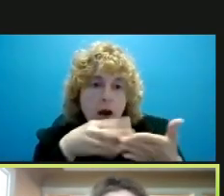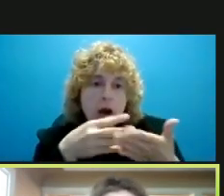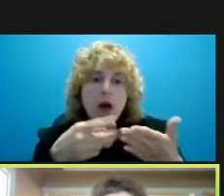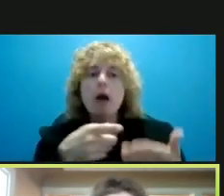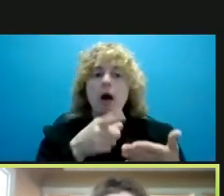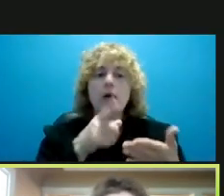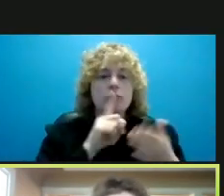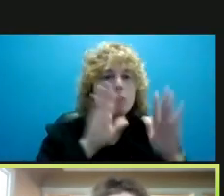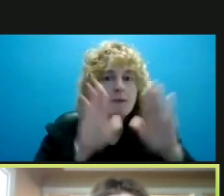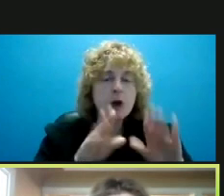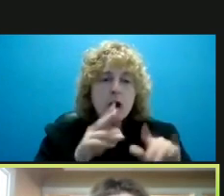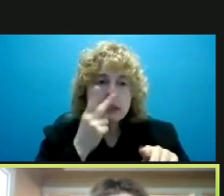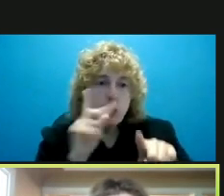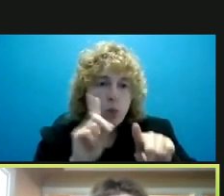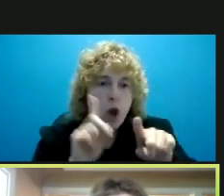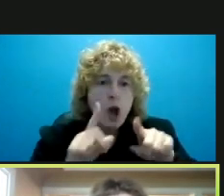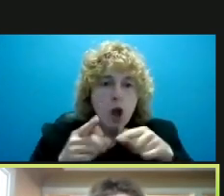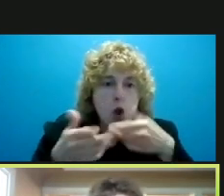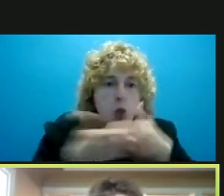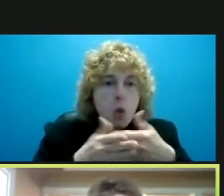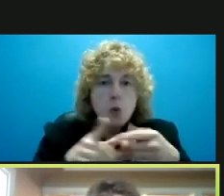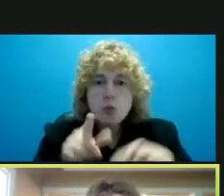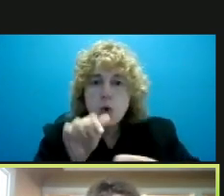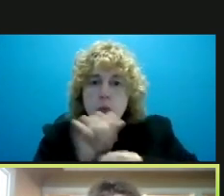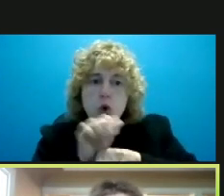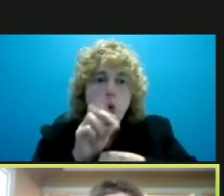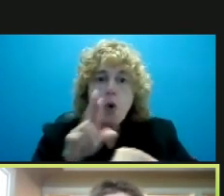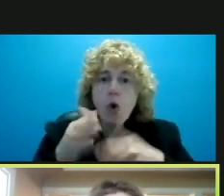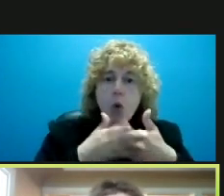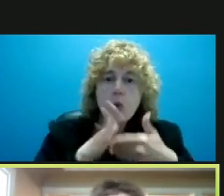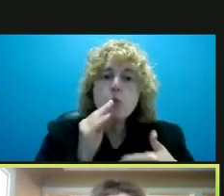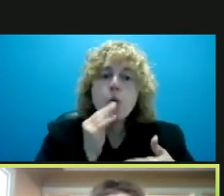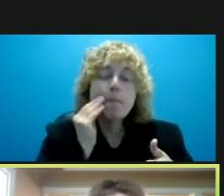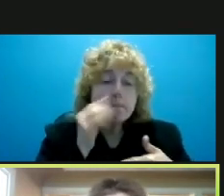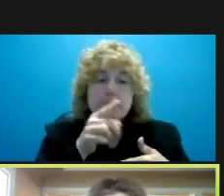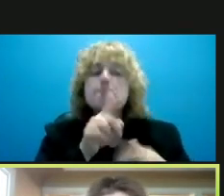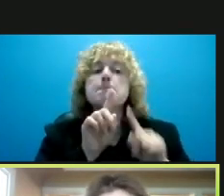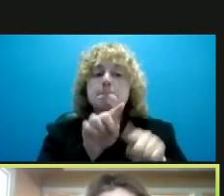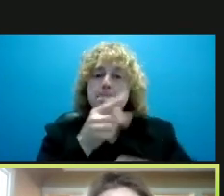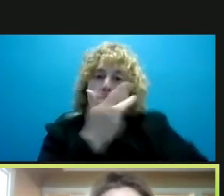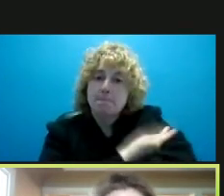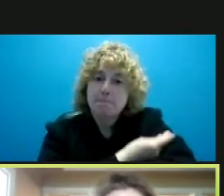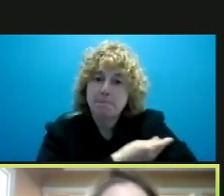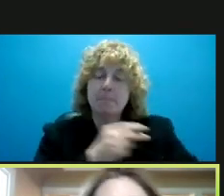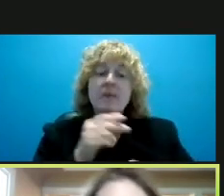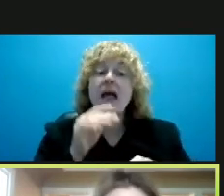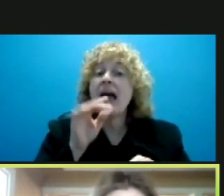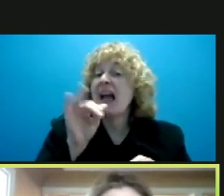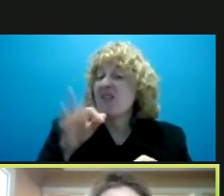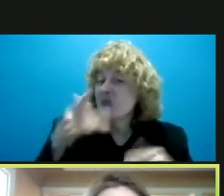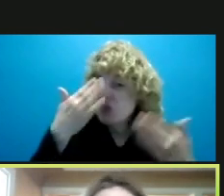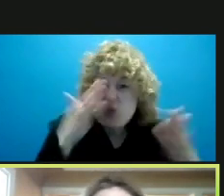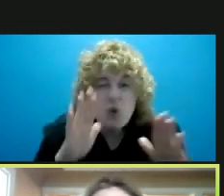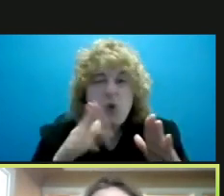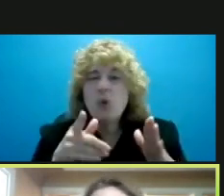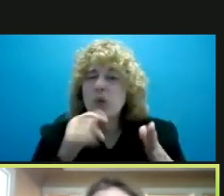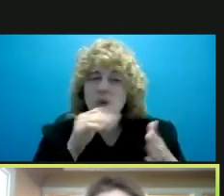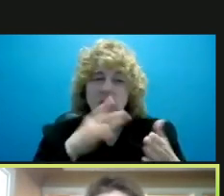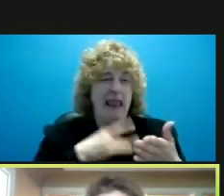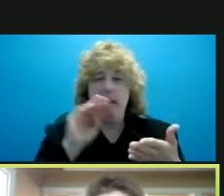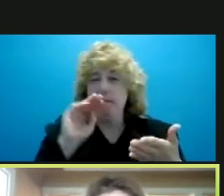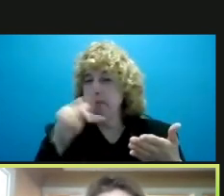and you can get vaccinated. And next slide, please. And if you don't know that or you don't like using maps, you can always